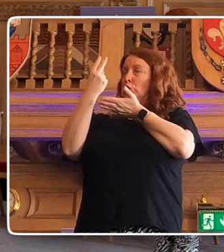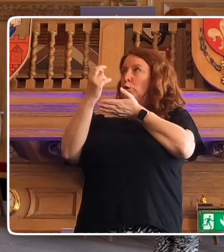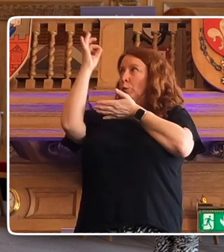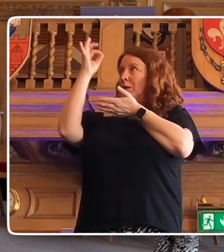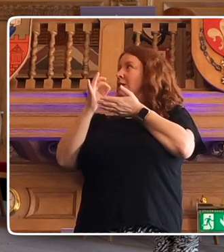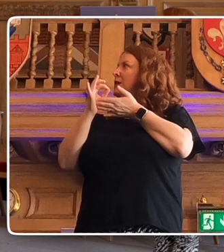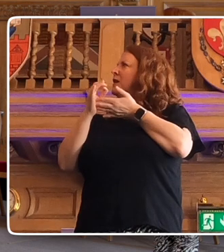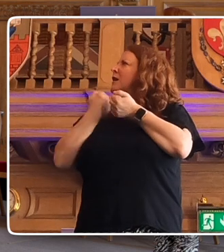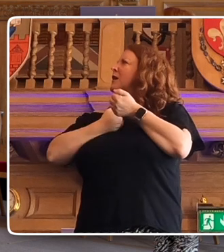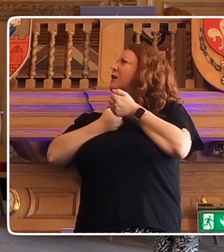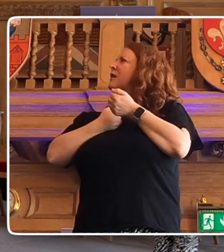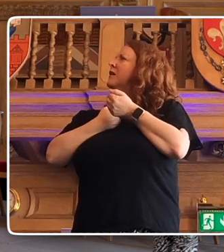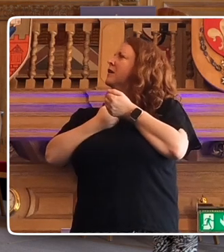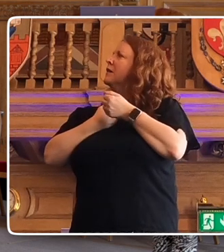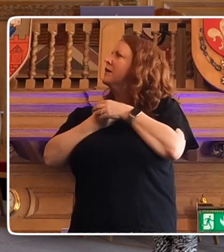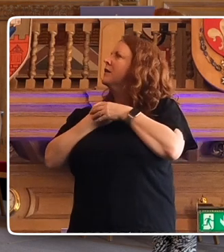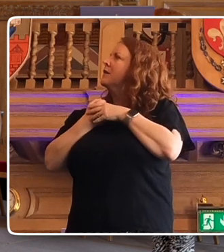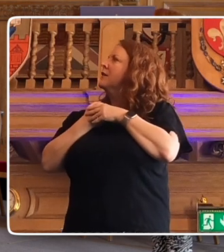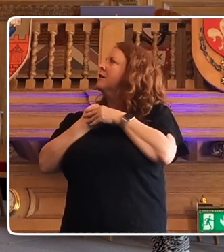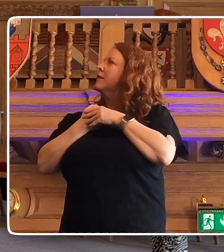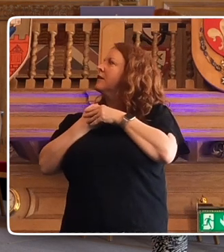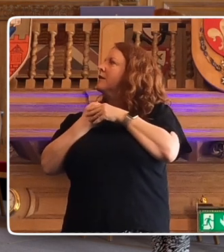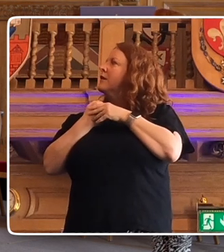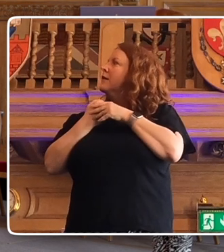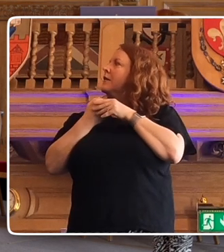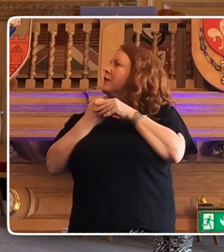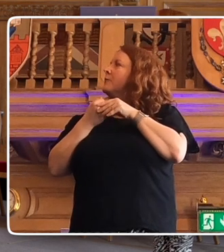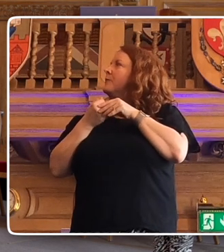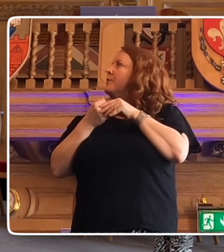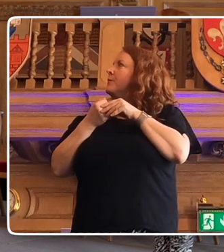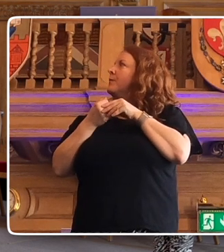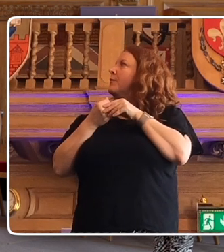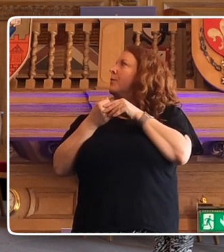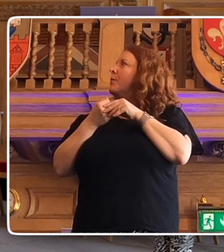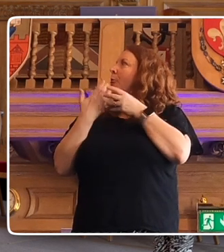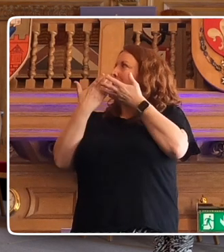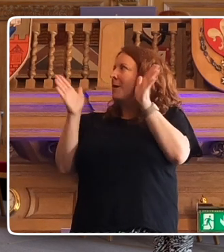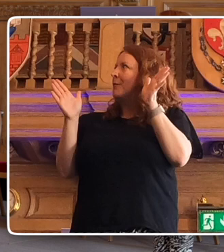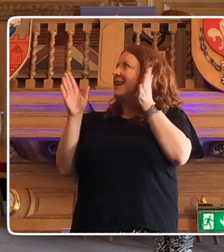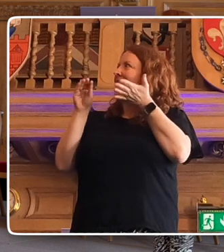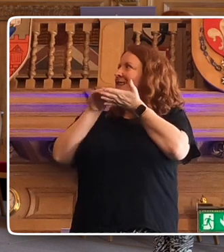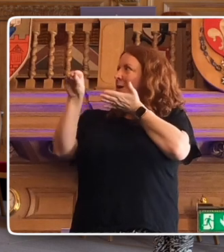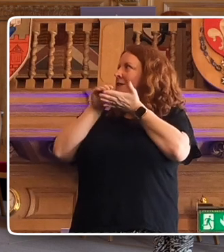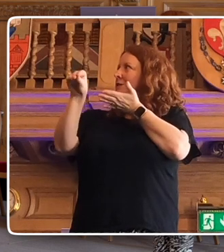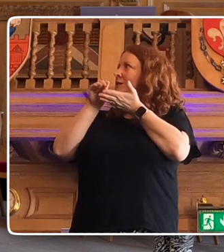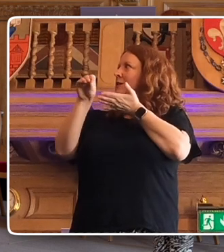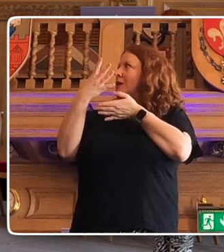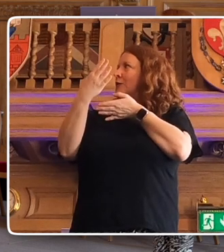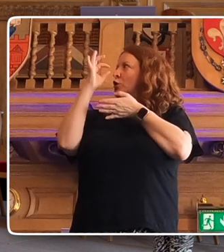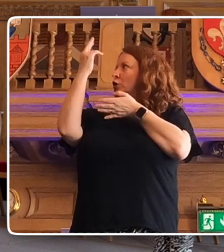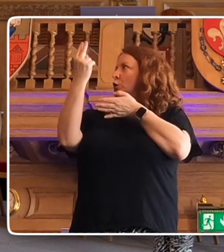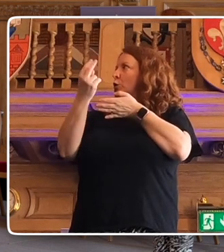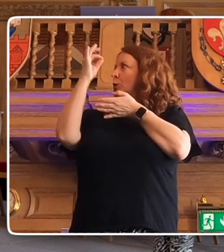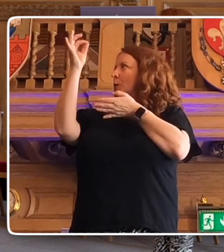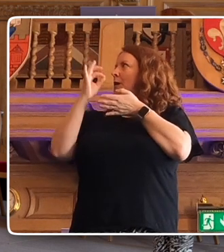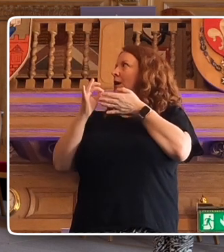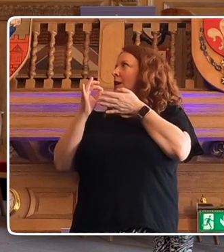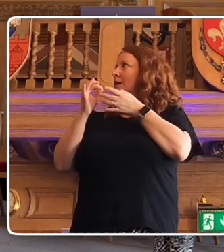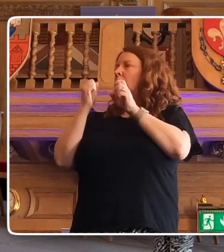of